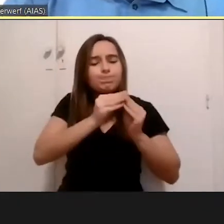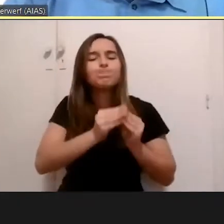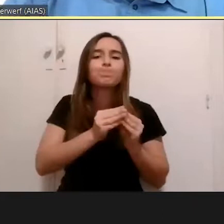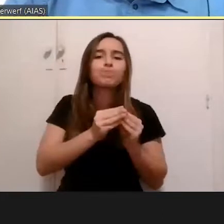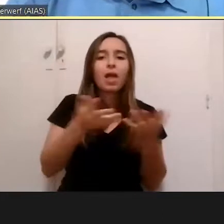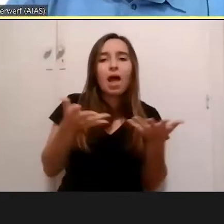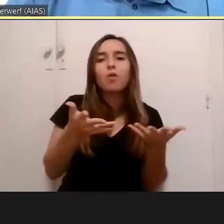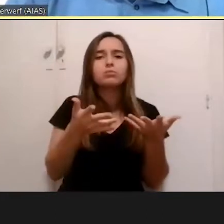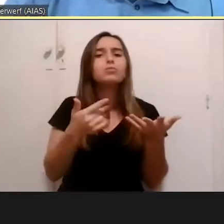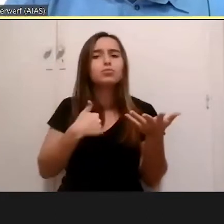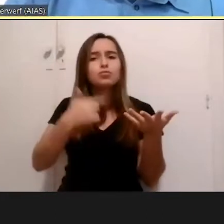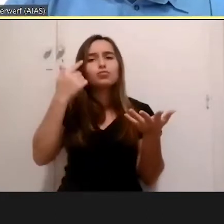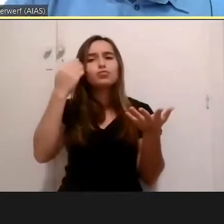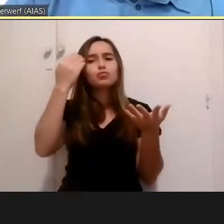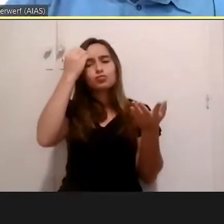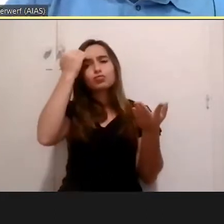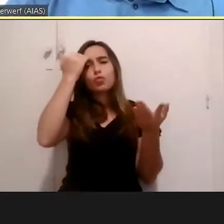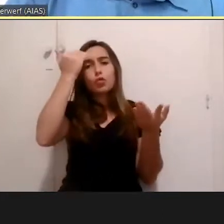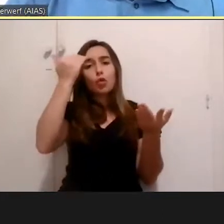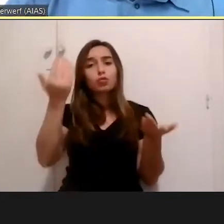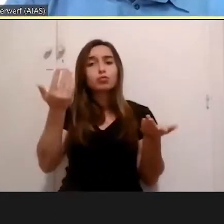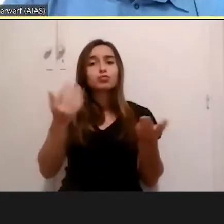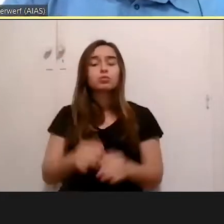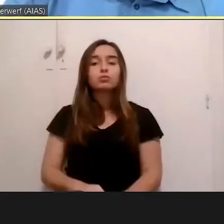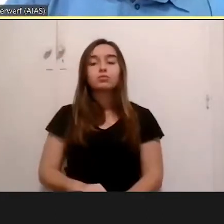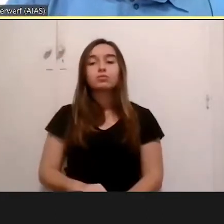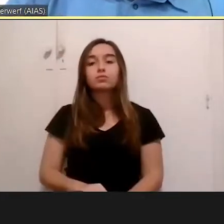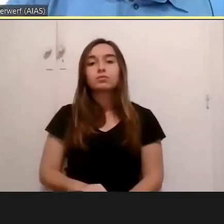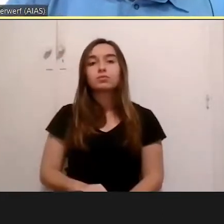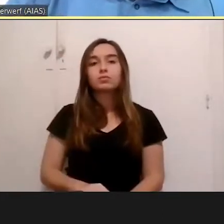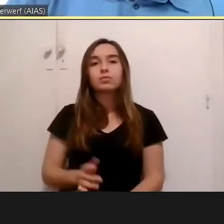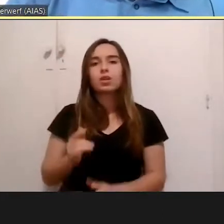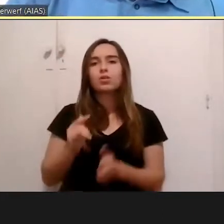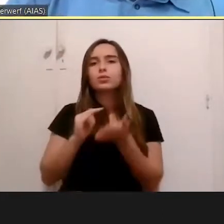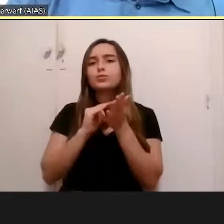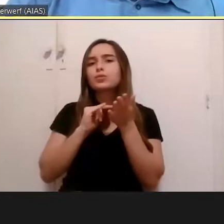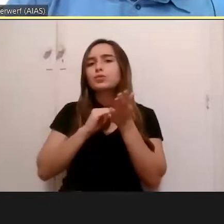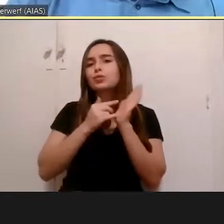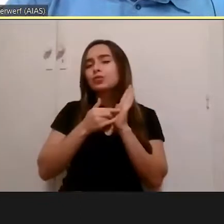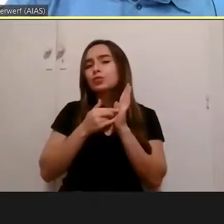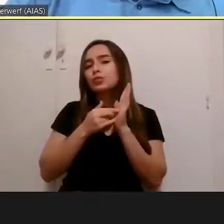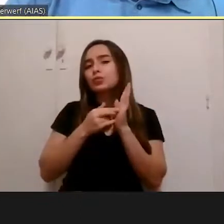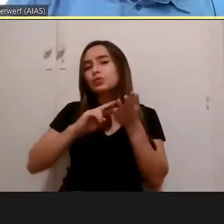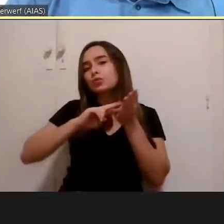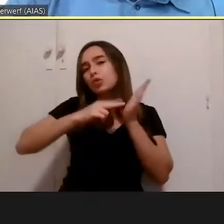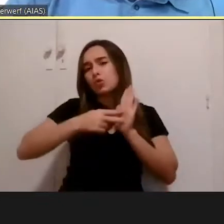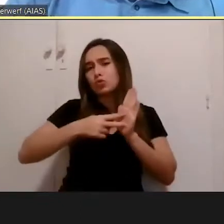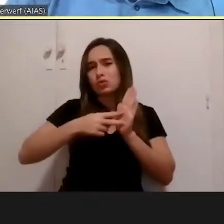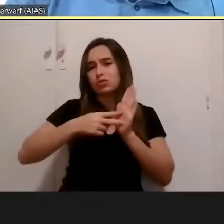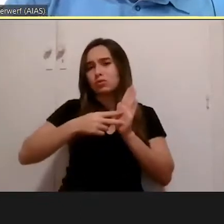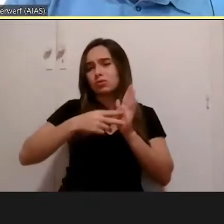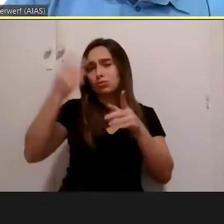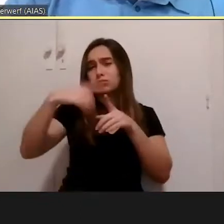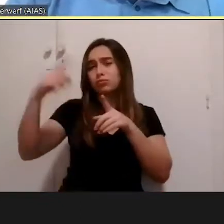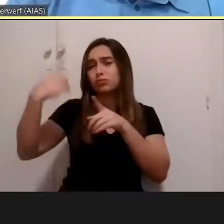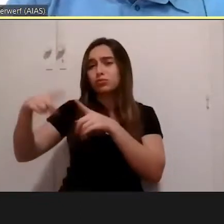challenges that can be at different levels, but also solutions, or and we